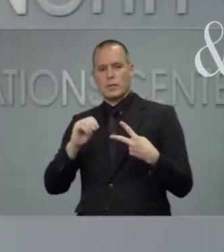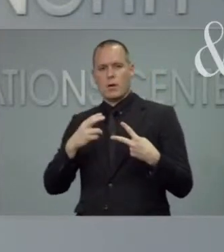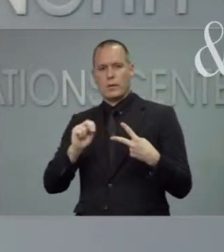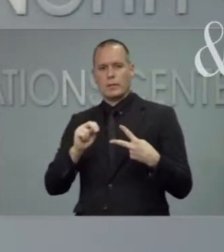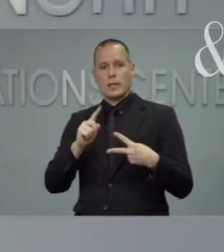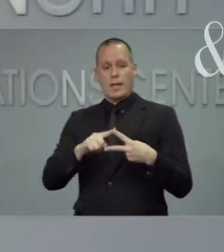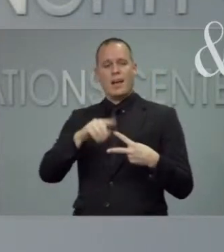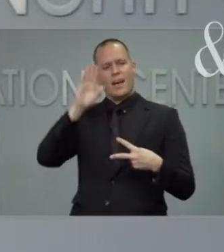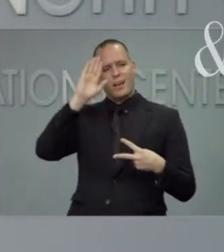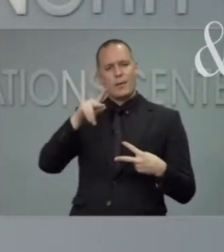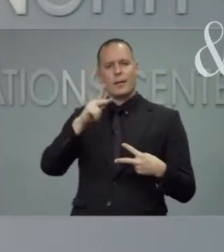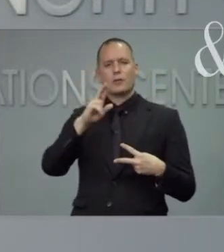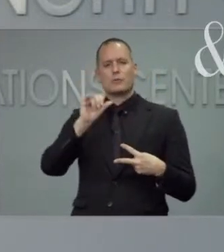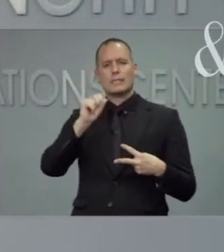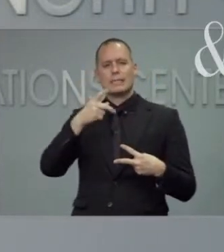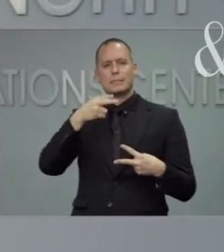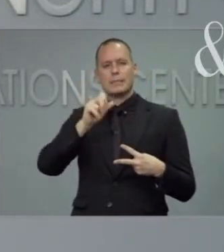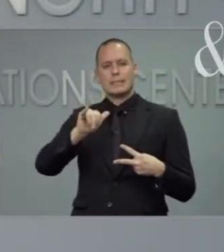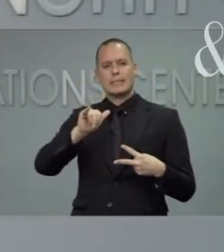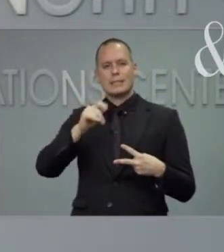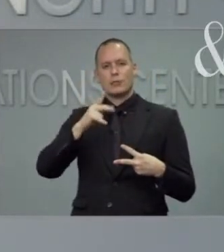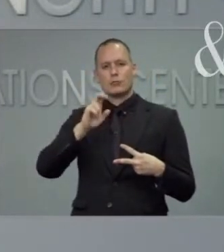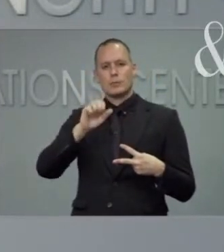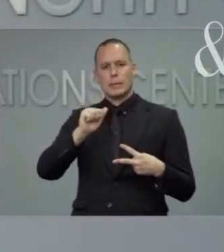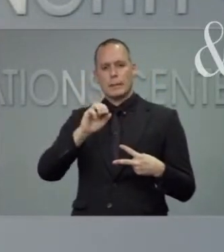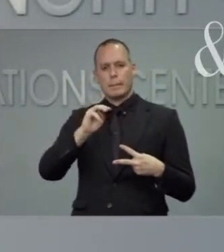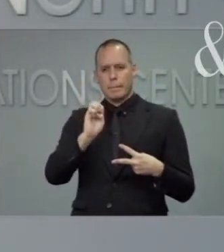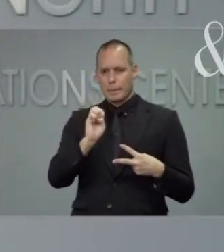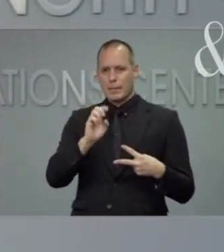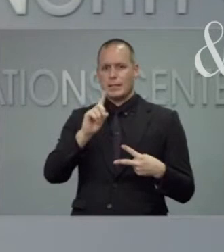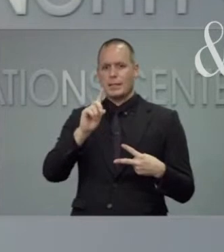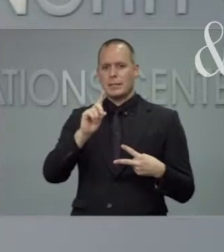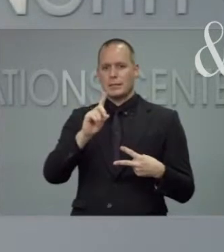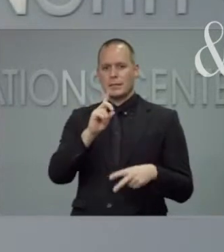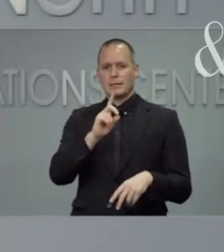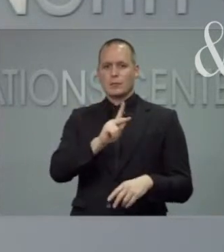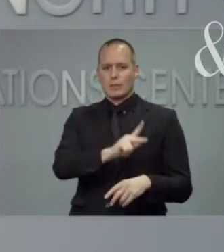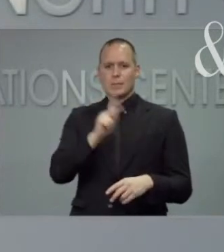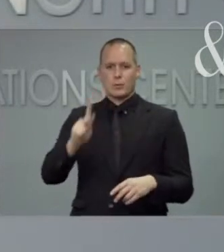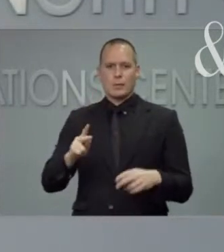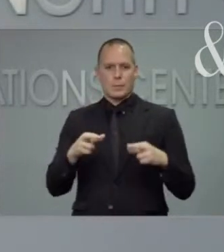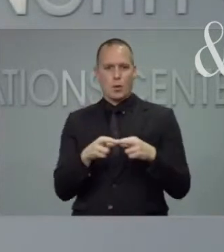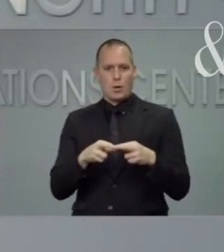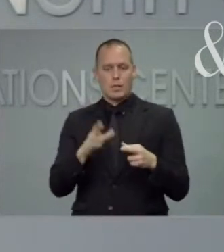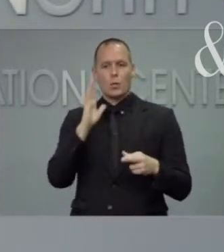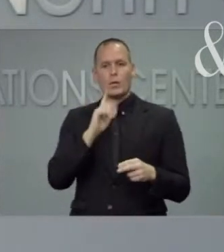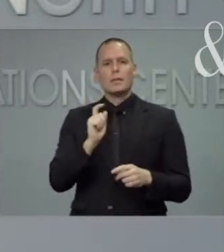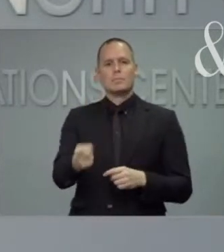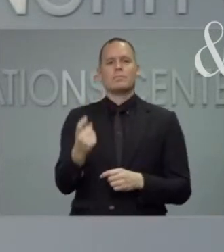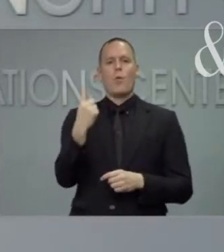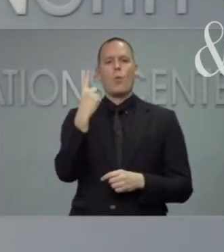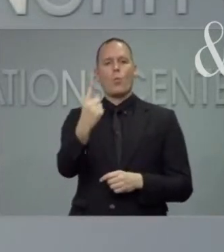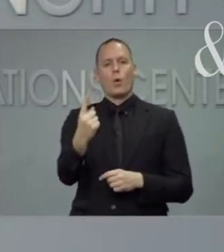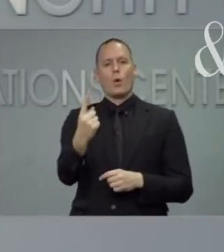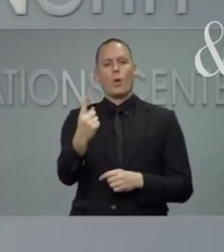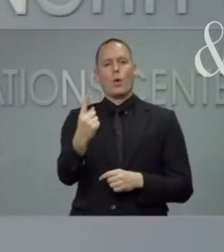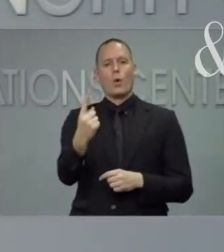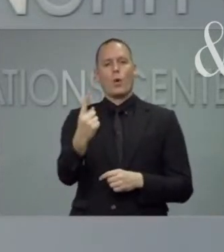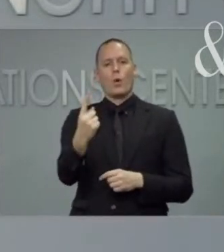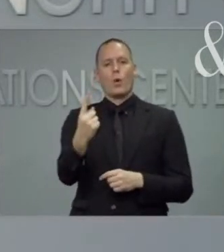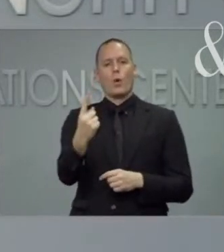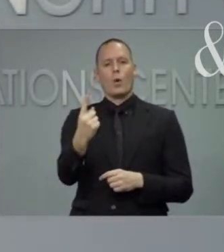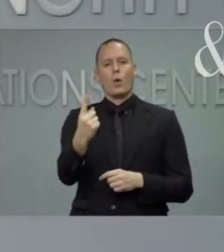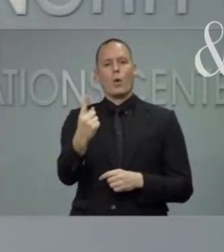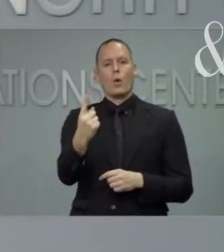donuts recently announced that it will allow a free glazed donut each day for the rest of the year for people that show their vaccination card.